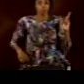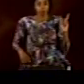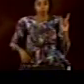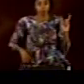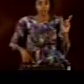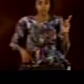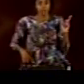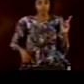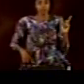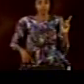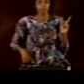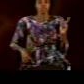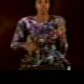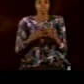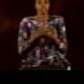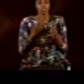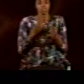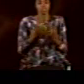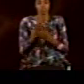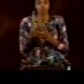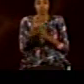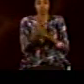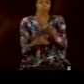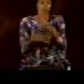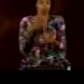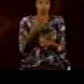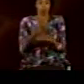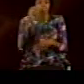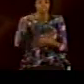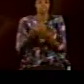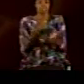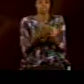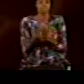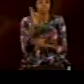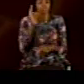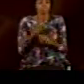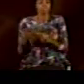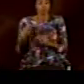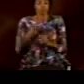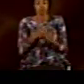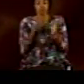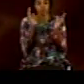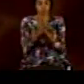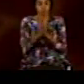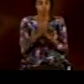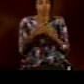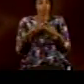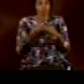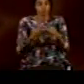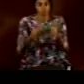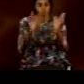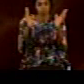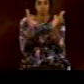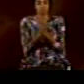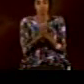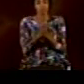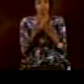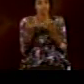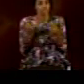In Jesus' mighty name we pray. We are still praying. This time we are going to